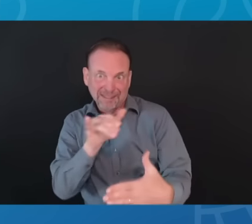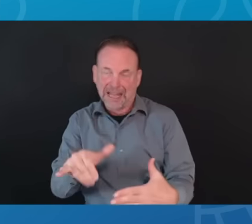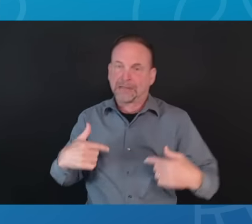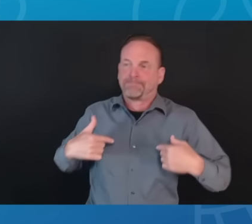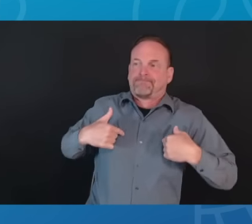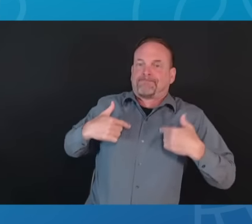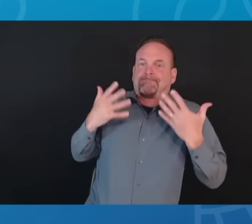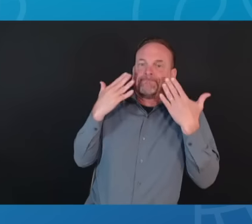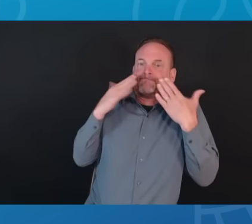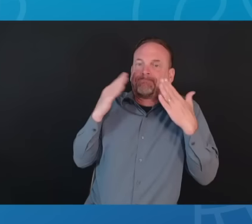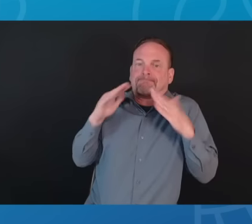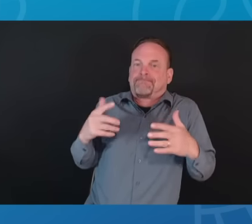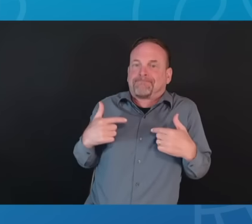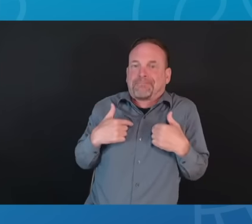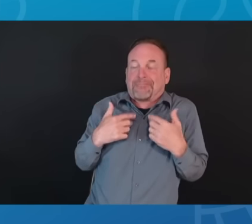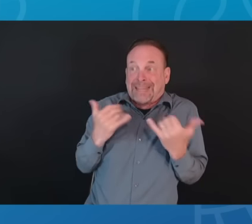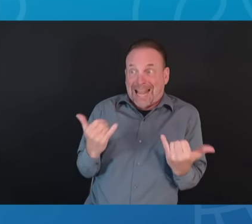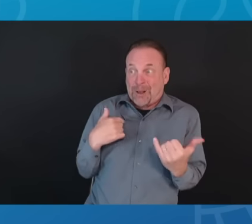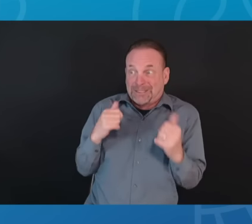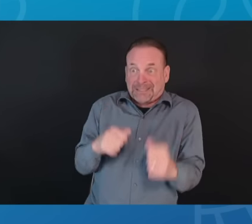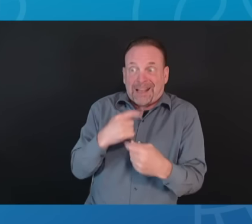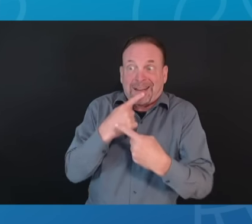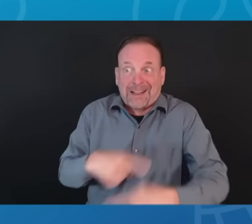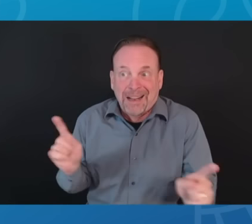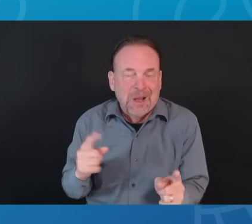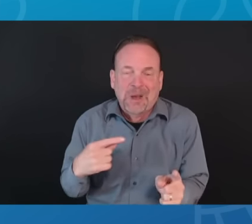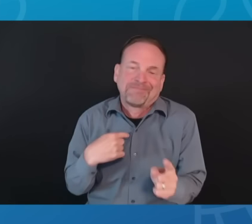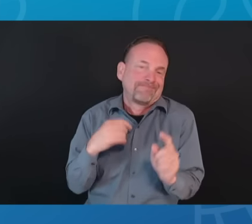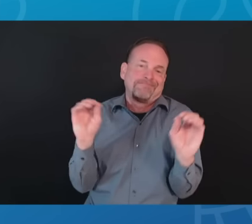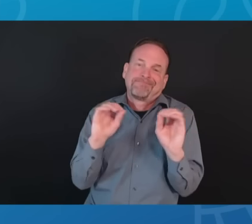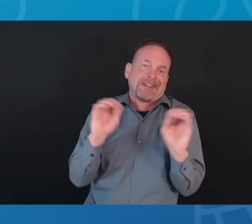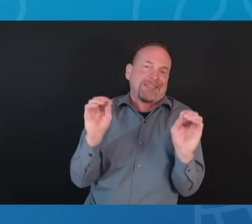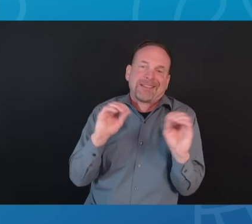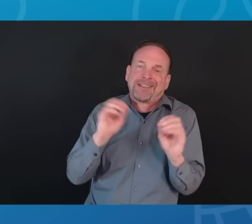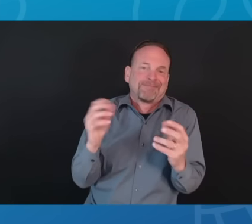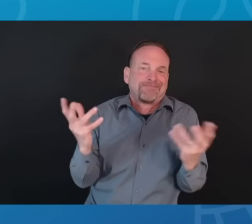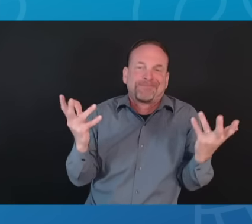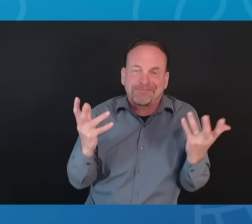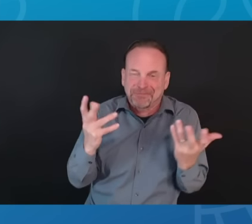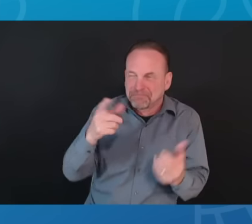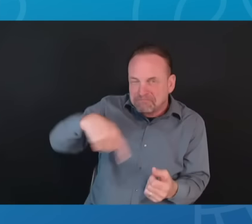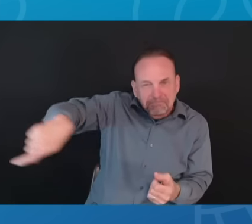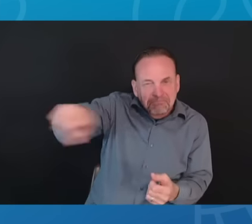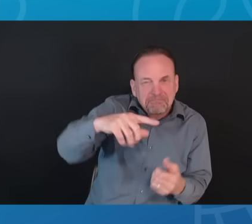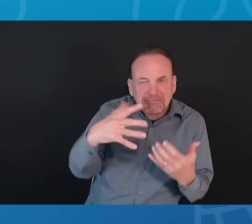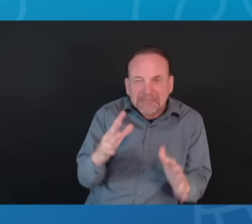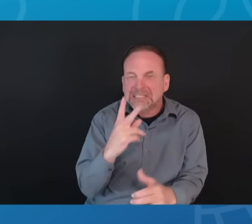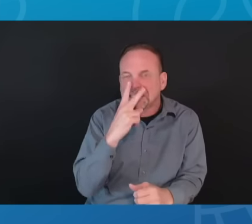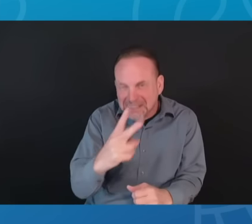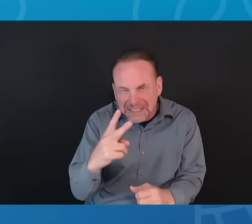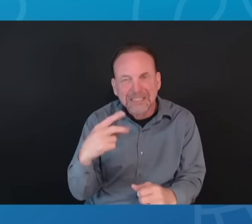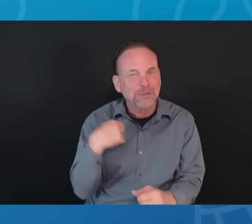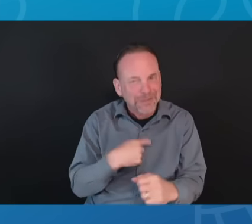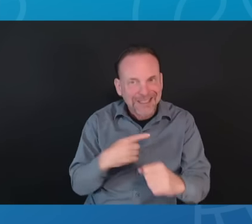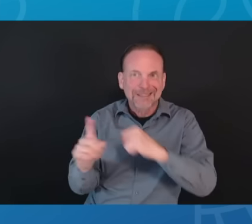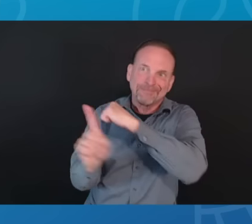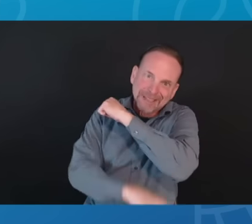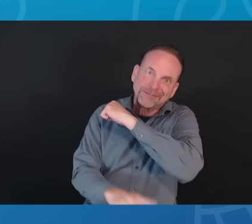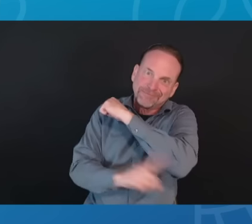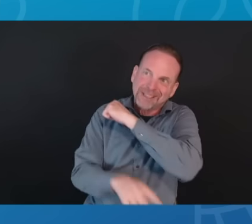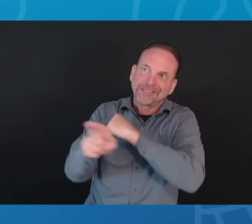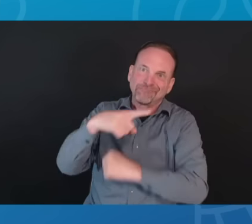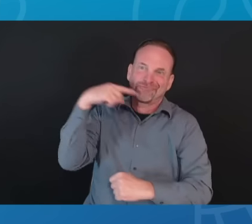very closely, and you've seen us impose any number of sanctions on Russian individuals for engaging in this type of behavior. Yeah, a lot of them, but you don't